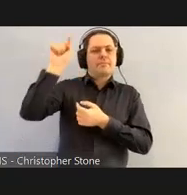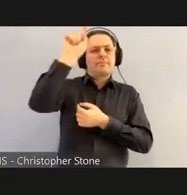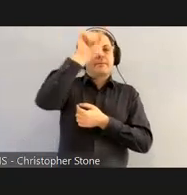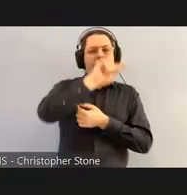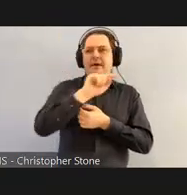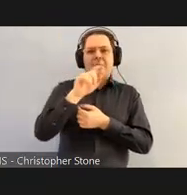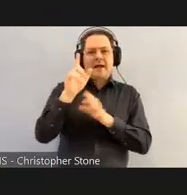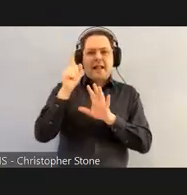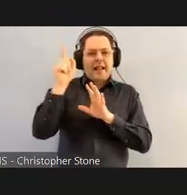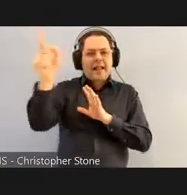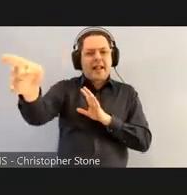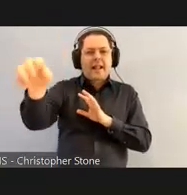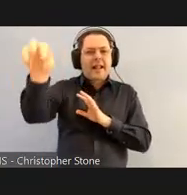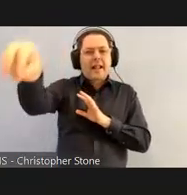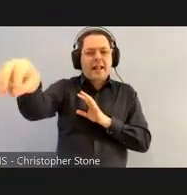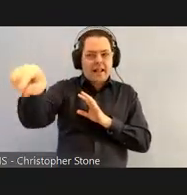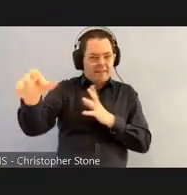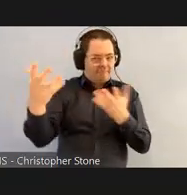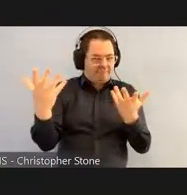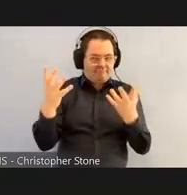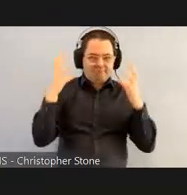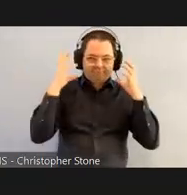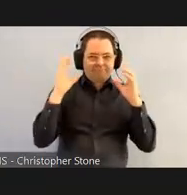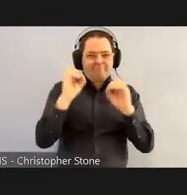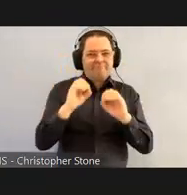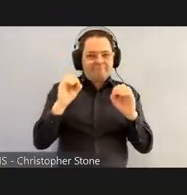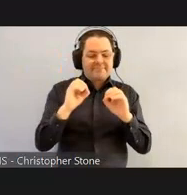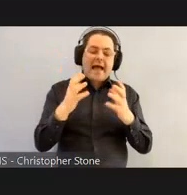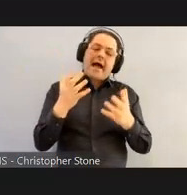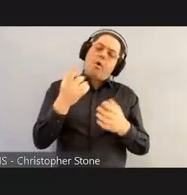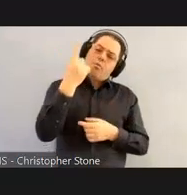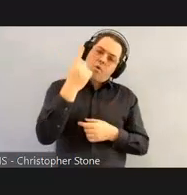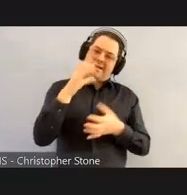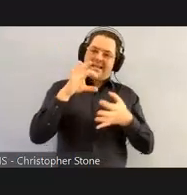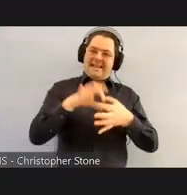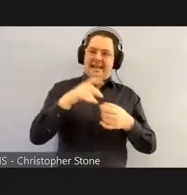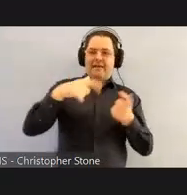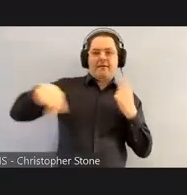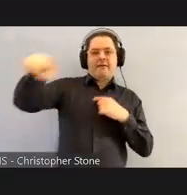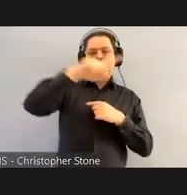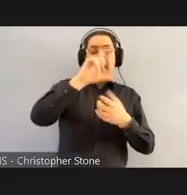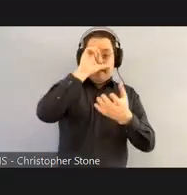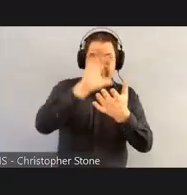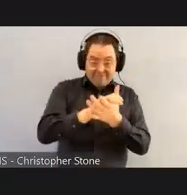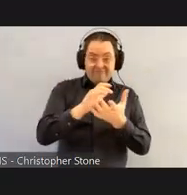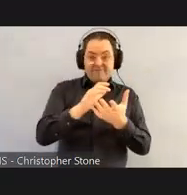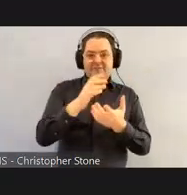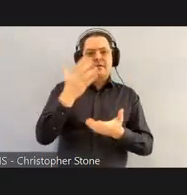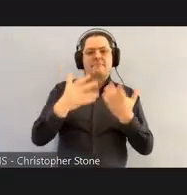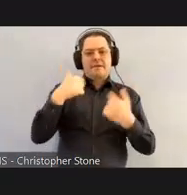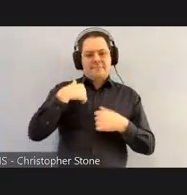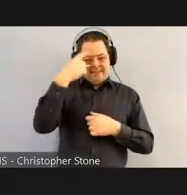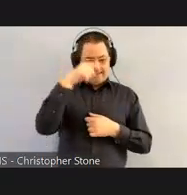part of it is about their belief system, because like some people will think that this